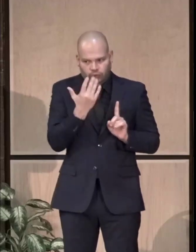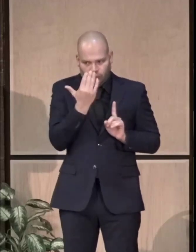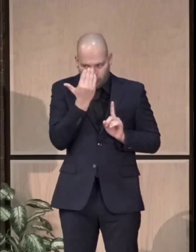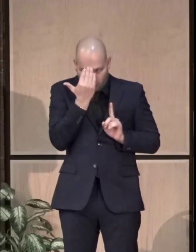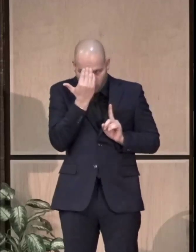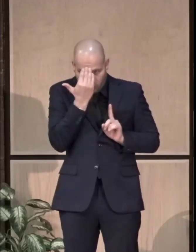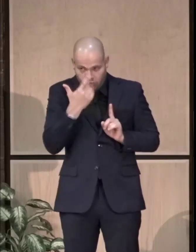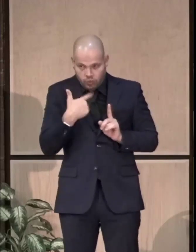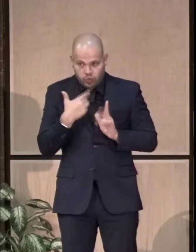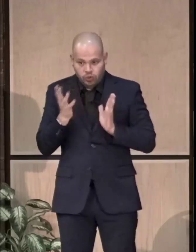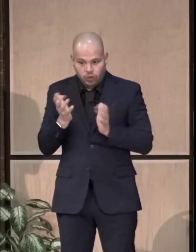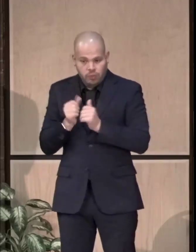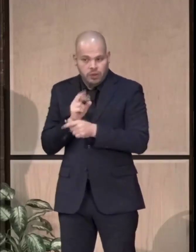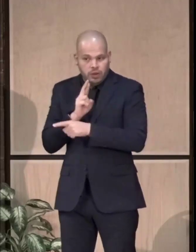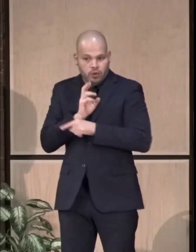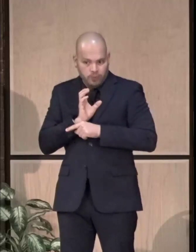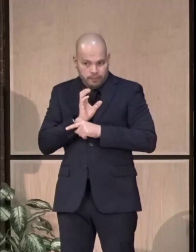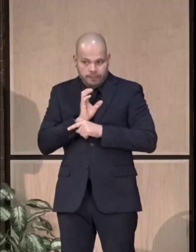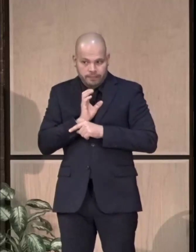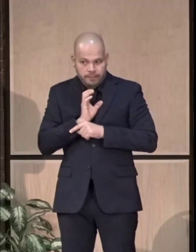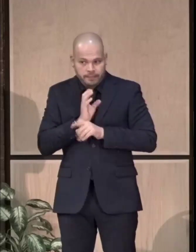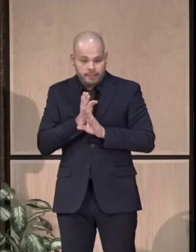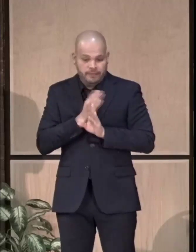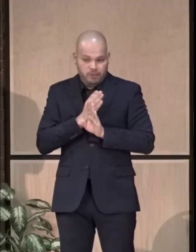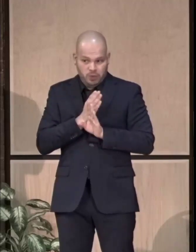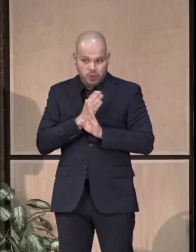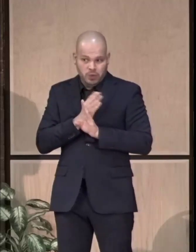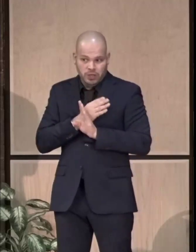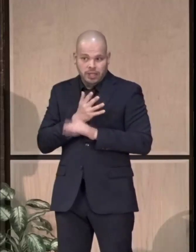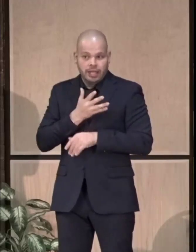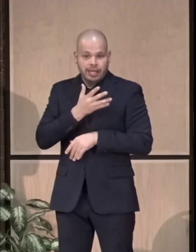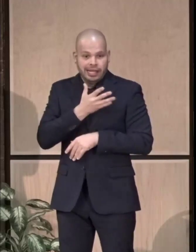provide what we had done already up to that point,